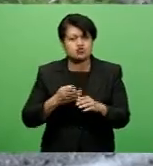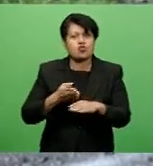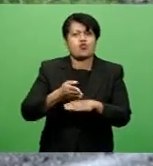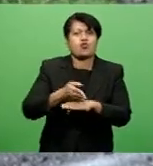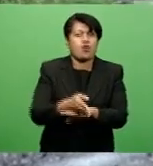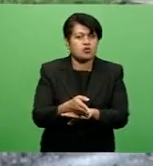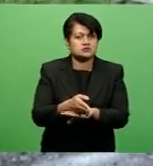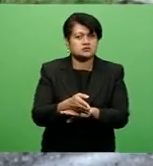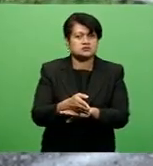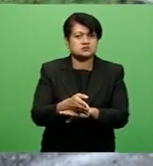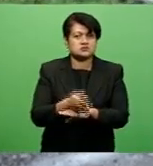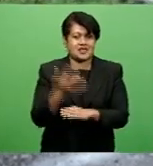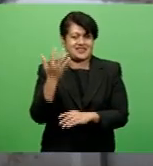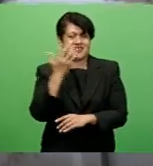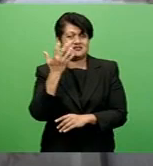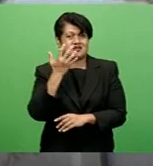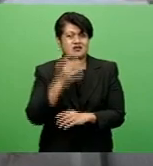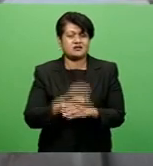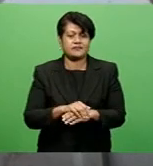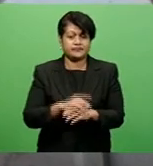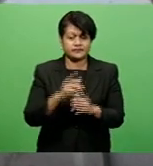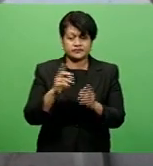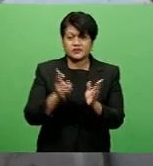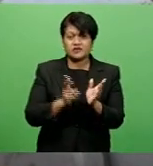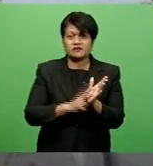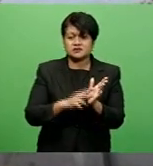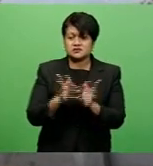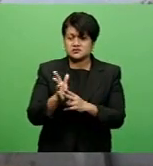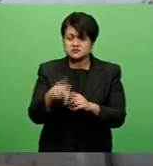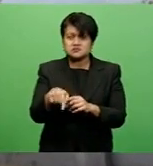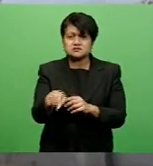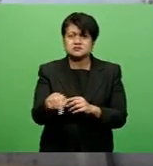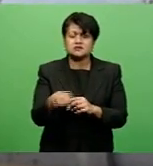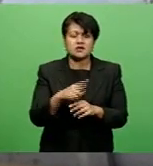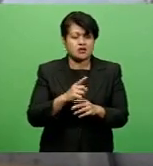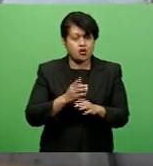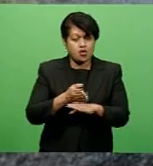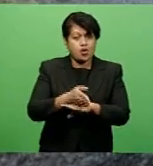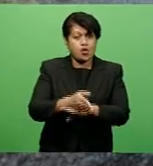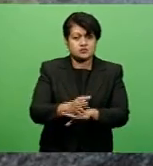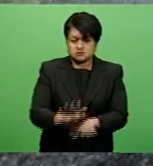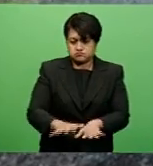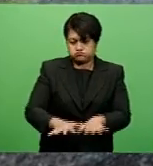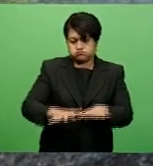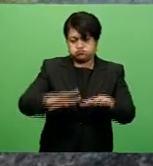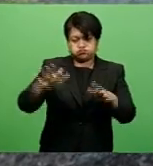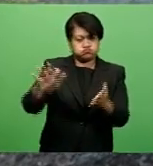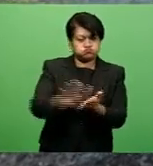At Ngalo village in Namoli, the crossing has been washed out by the flood waters.